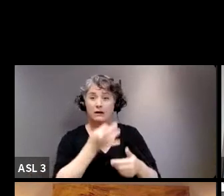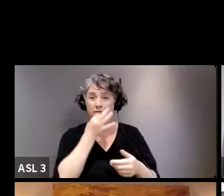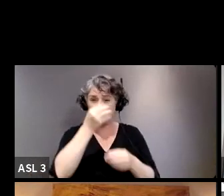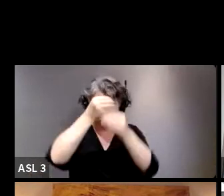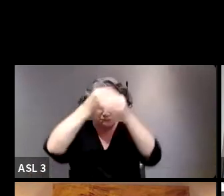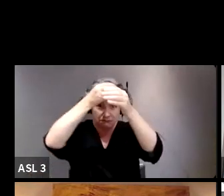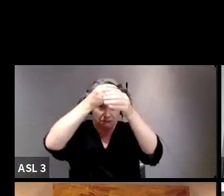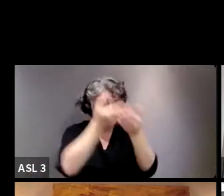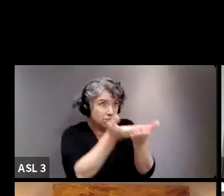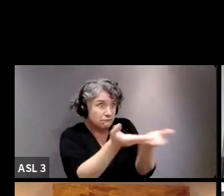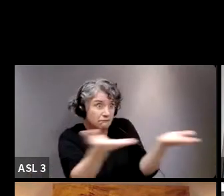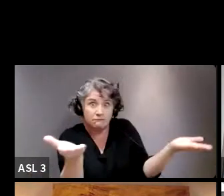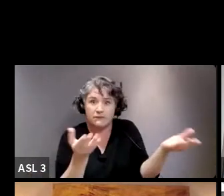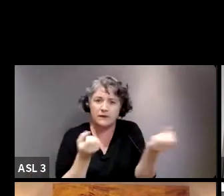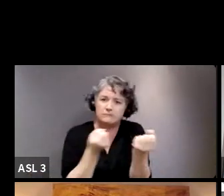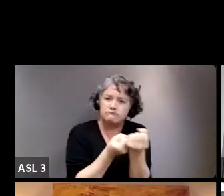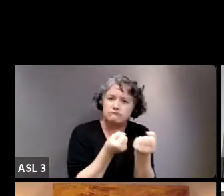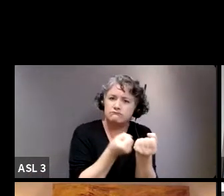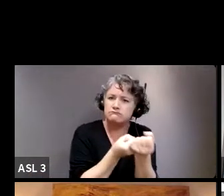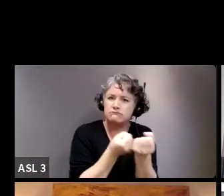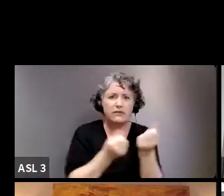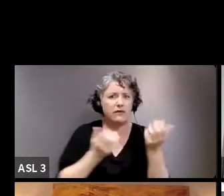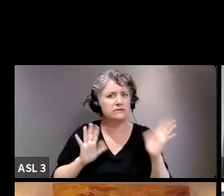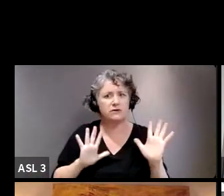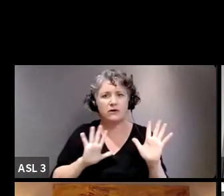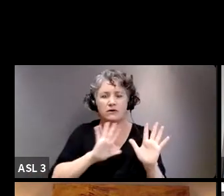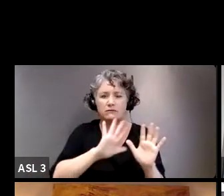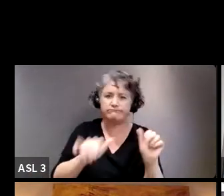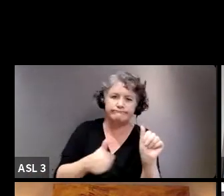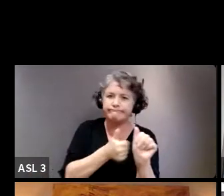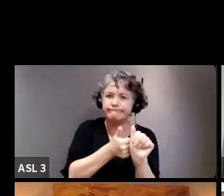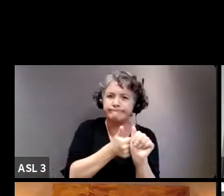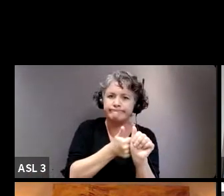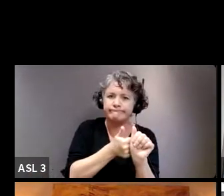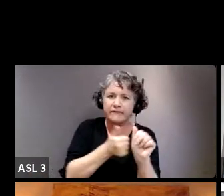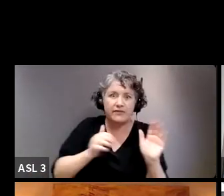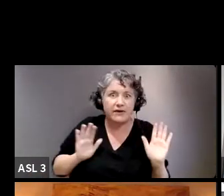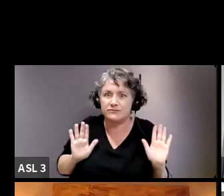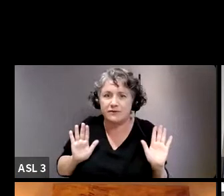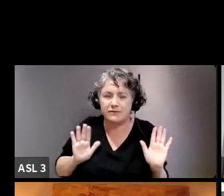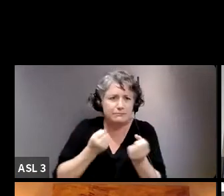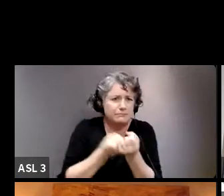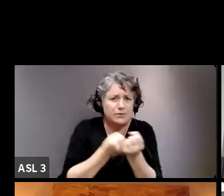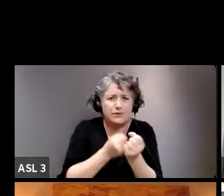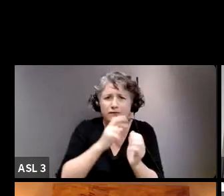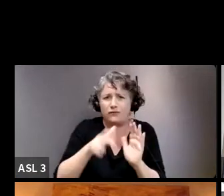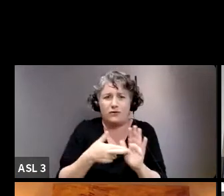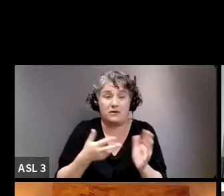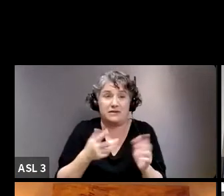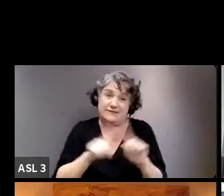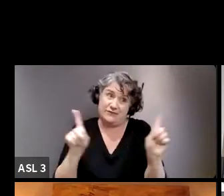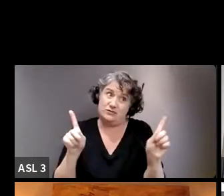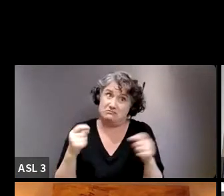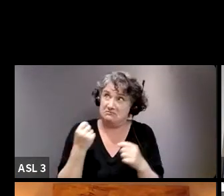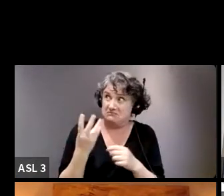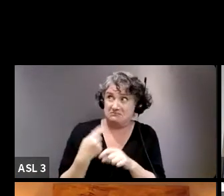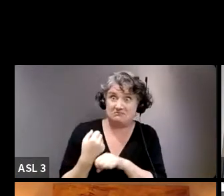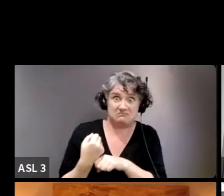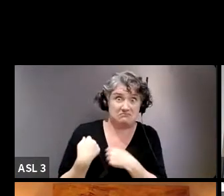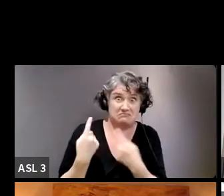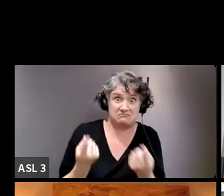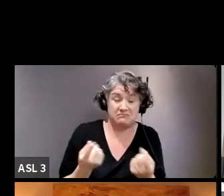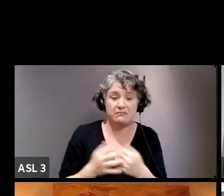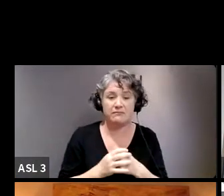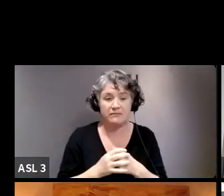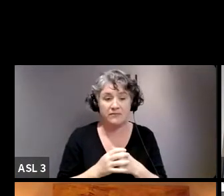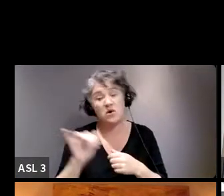that we is actually required to help those individuals and us providing that supportive role that's requested by them um so if i could